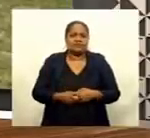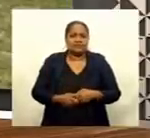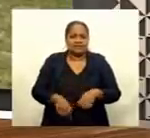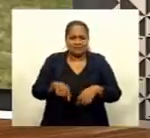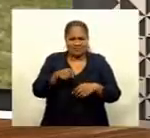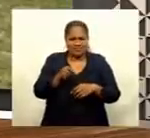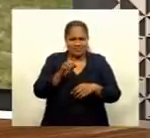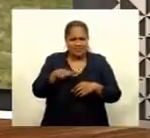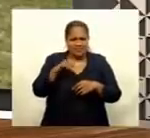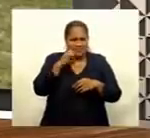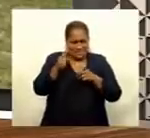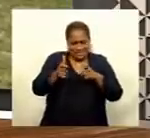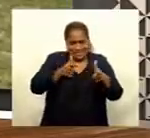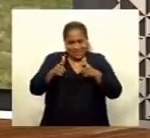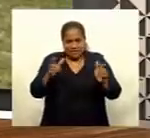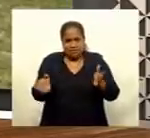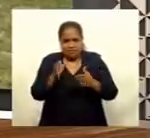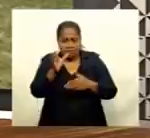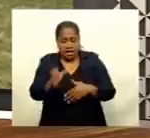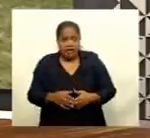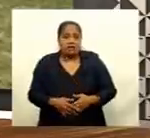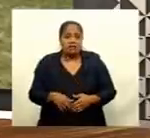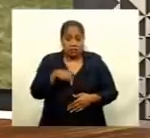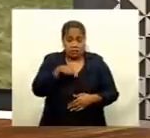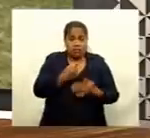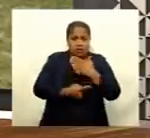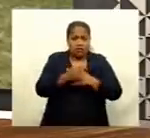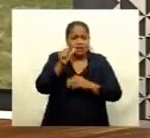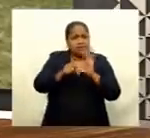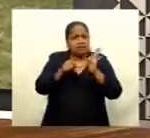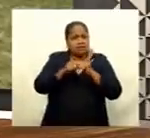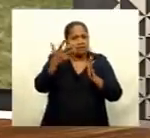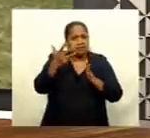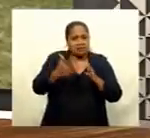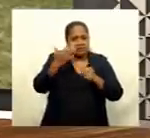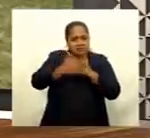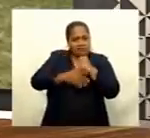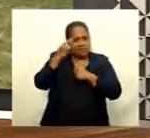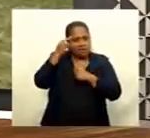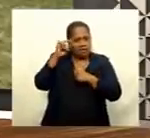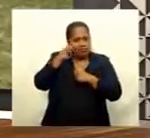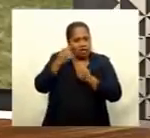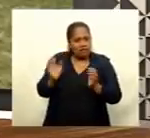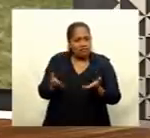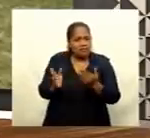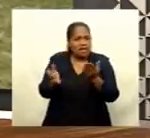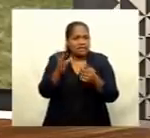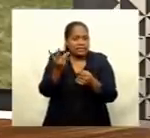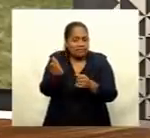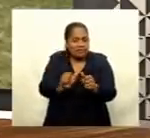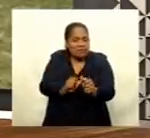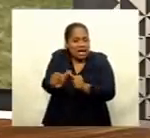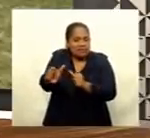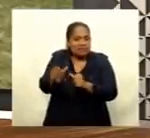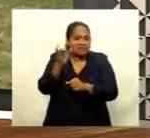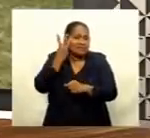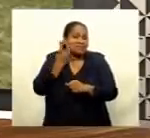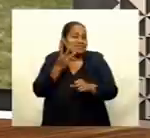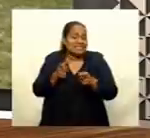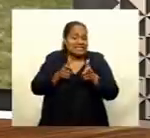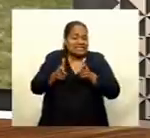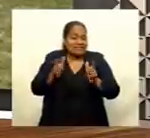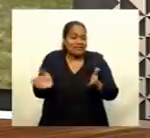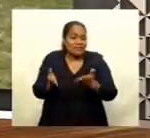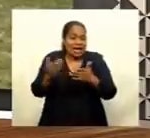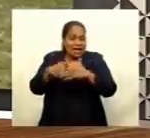The 19-year-old who excelled at athletics in Fiji never imagined herself playing alongside some of the best women's sevens players in the